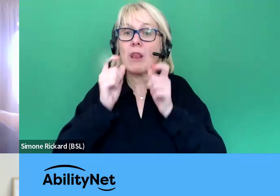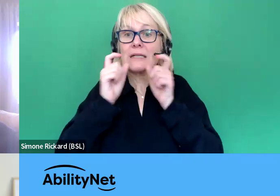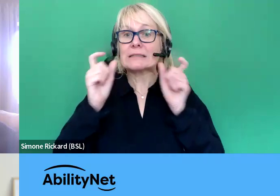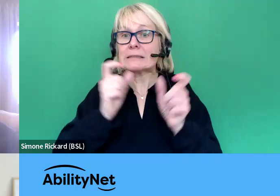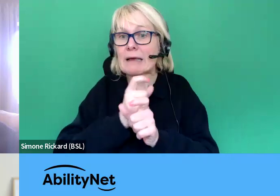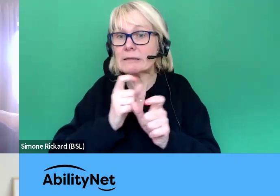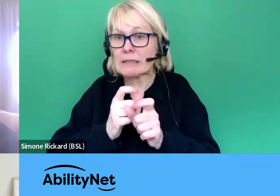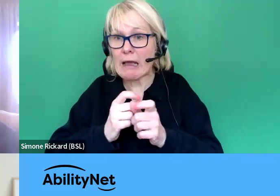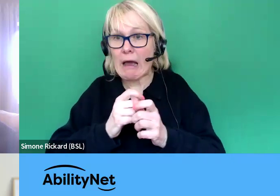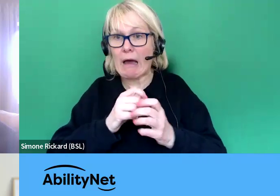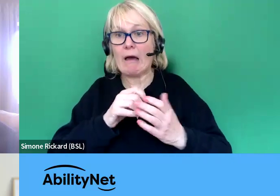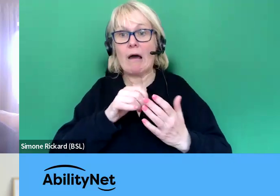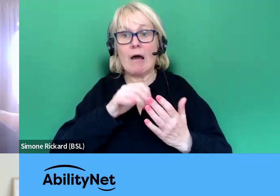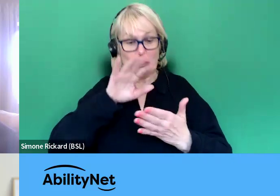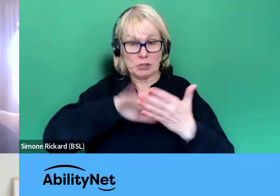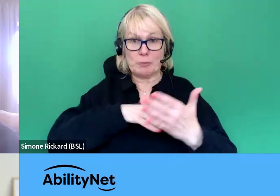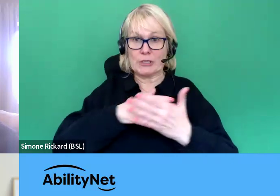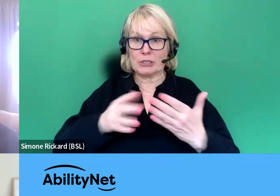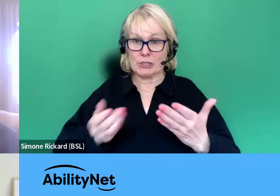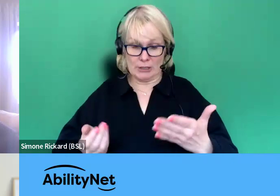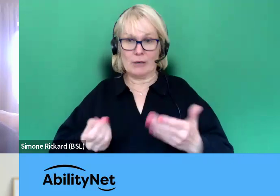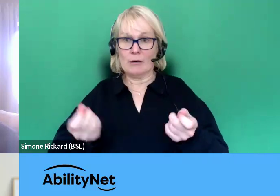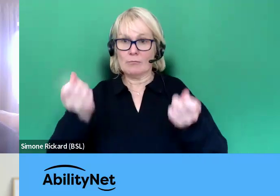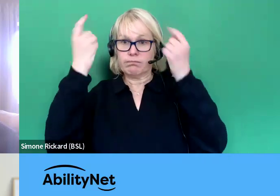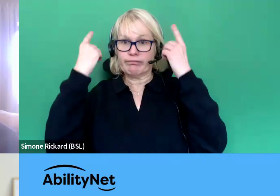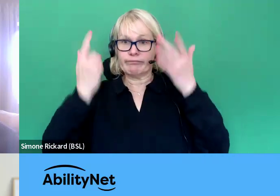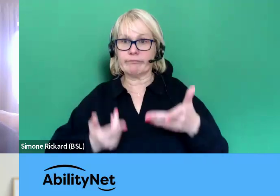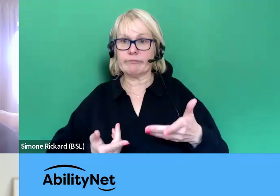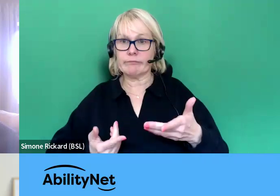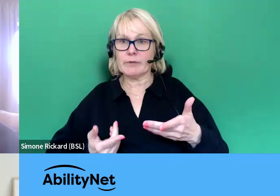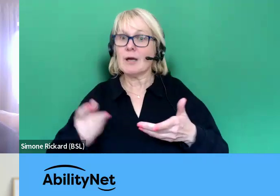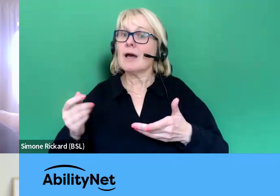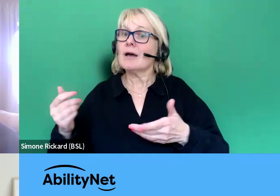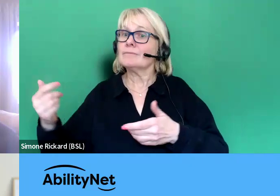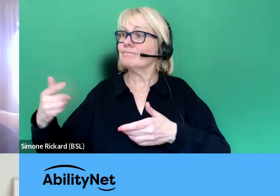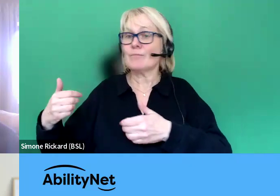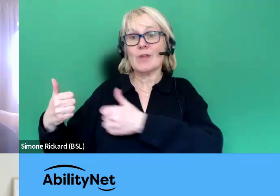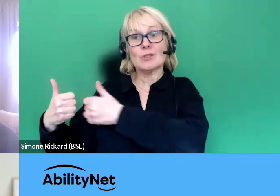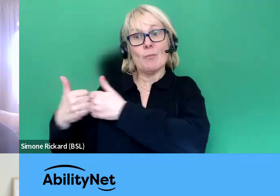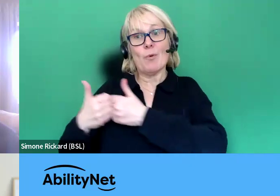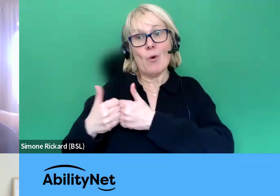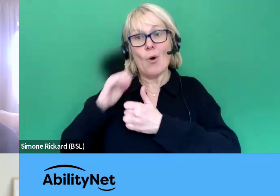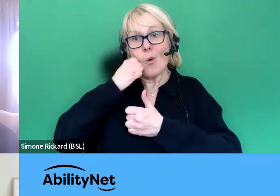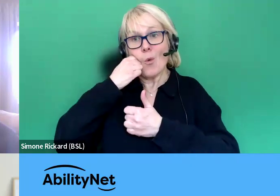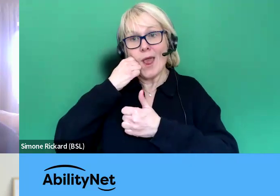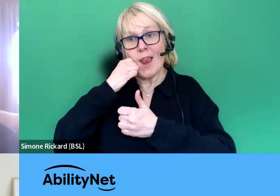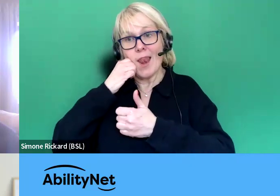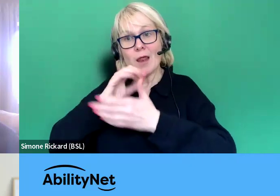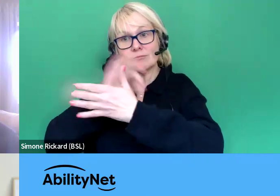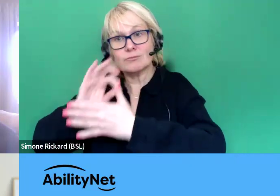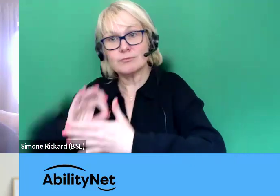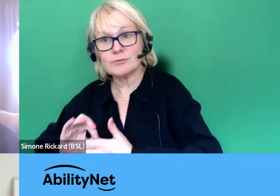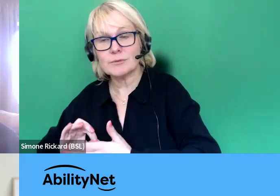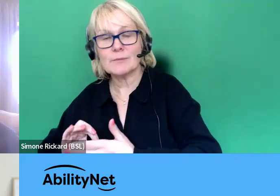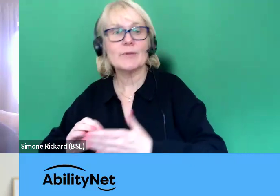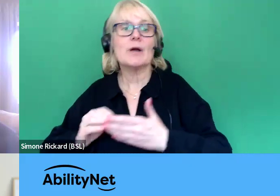you have trouble filling out spreadsheets, then you could get a support worker who fills out all your spreadsheets for you. Or an example